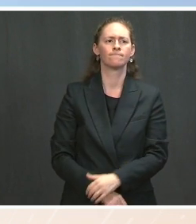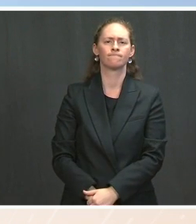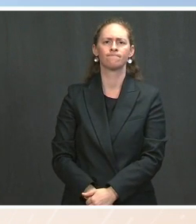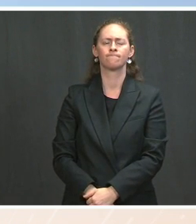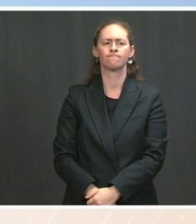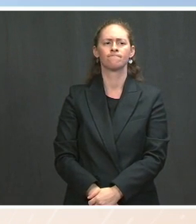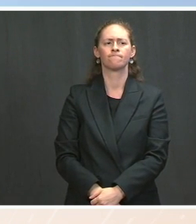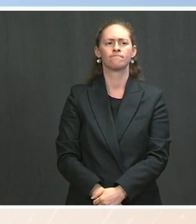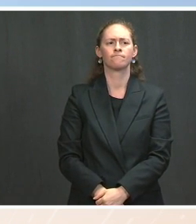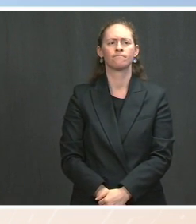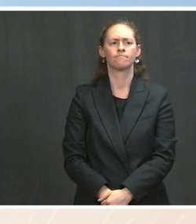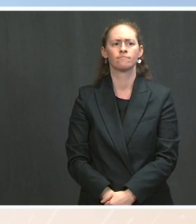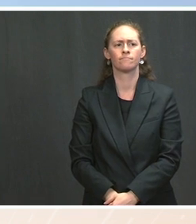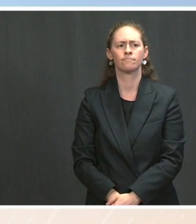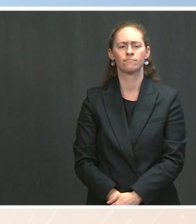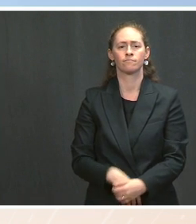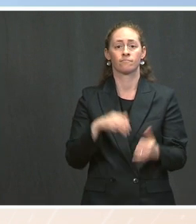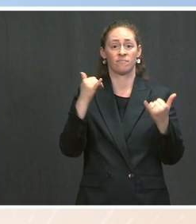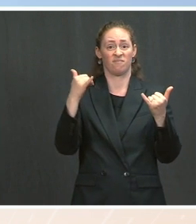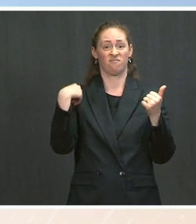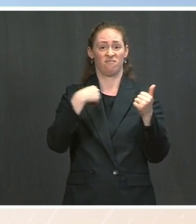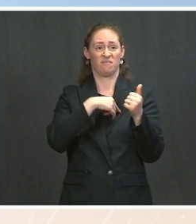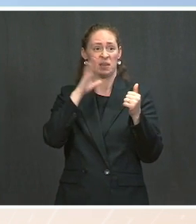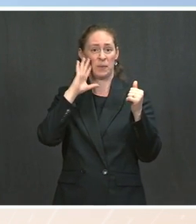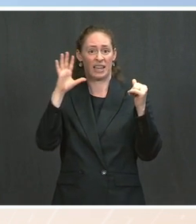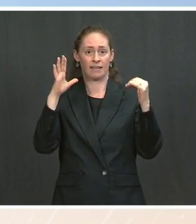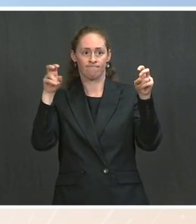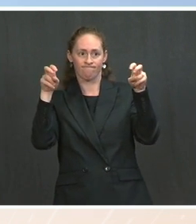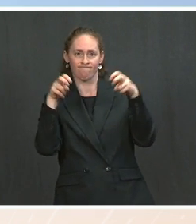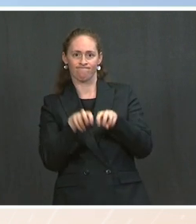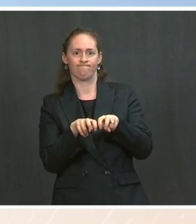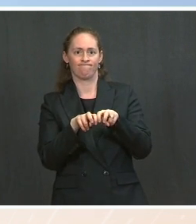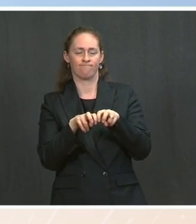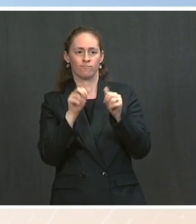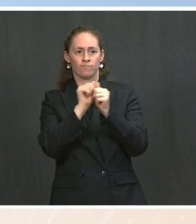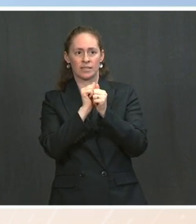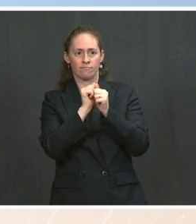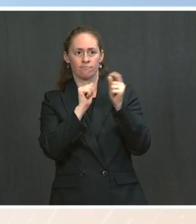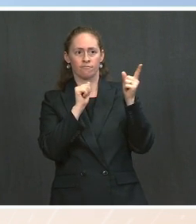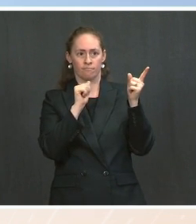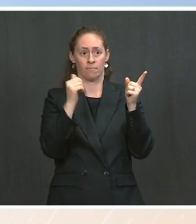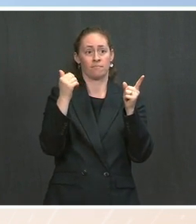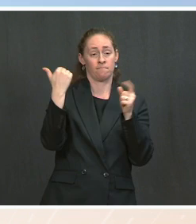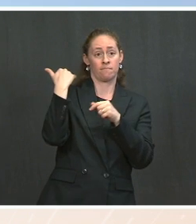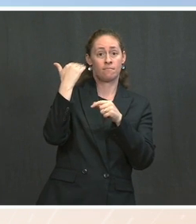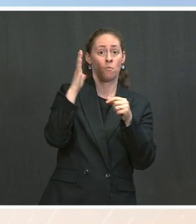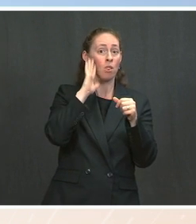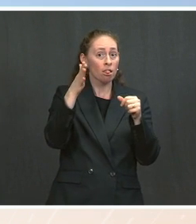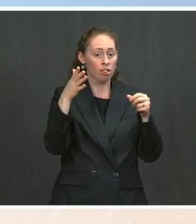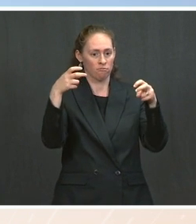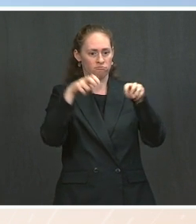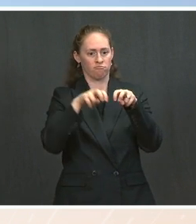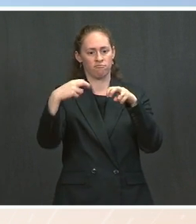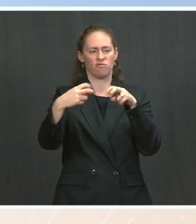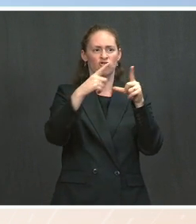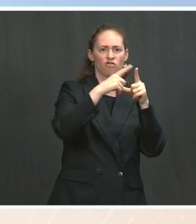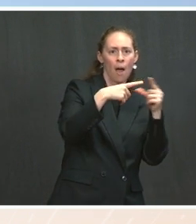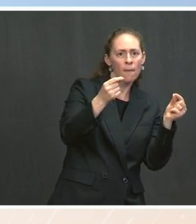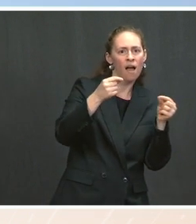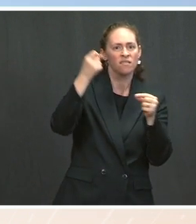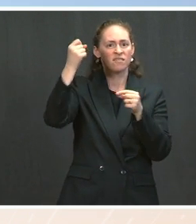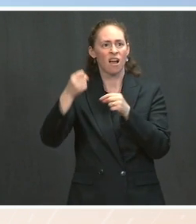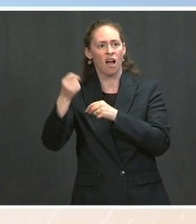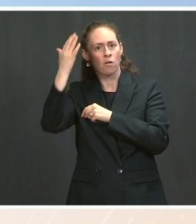president has had after today are with Japan and South Korea. And obviously there are a range of means we